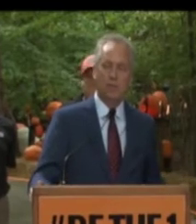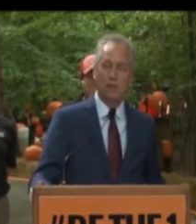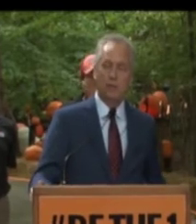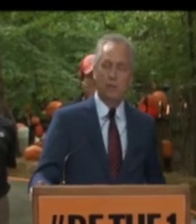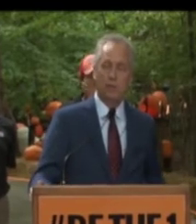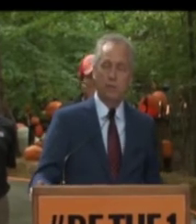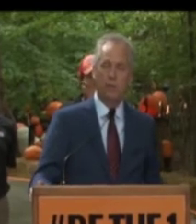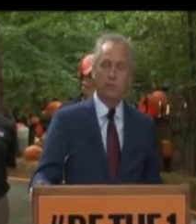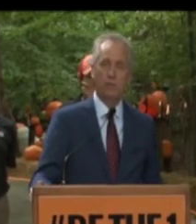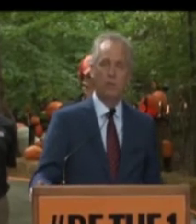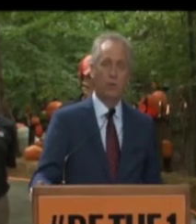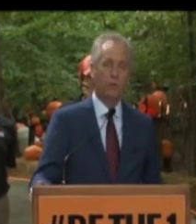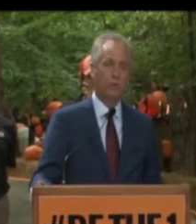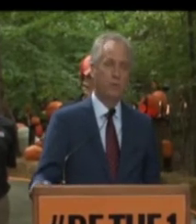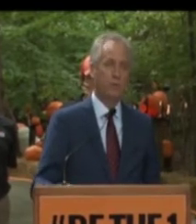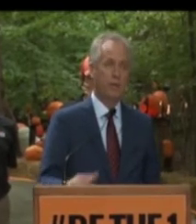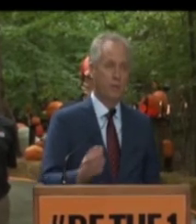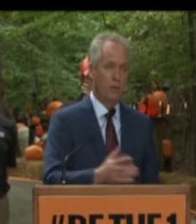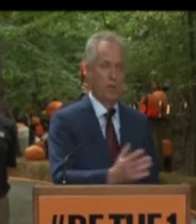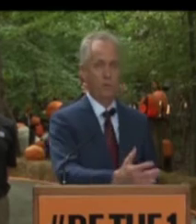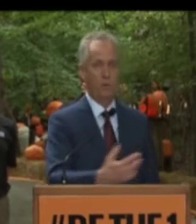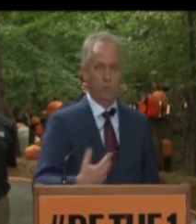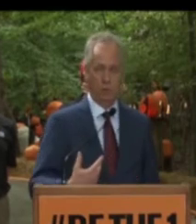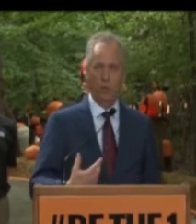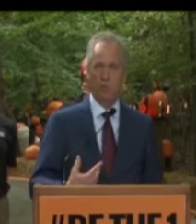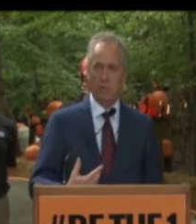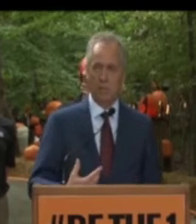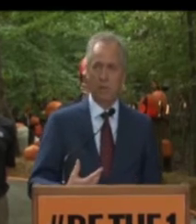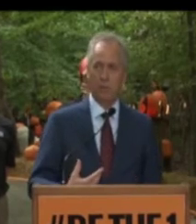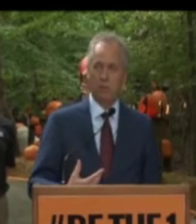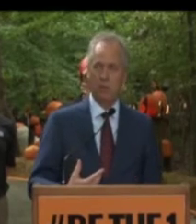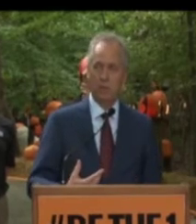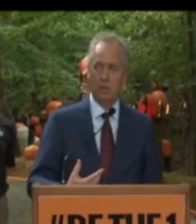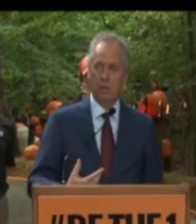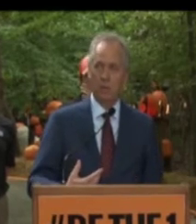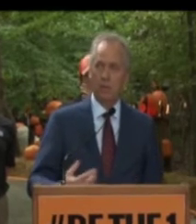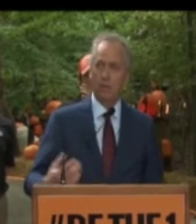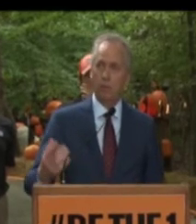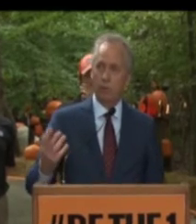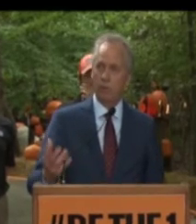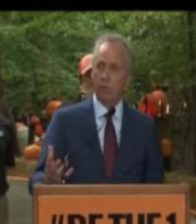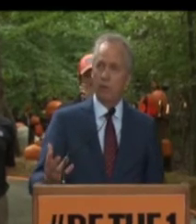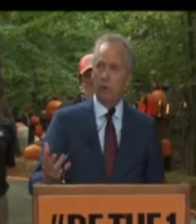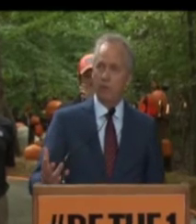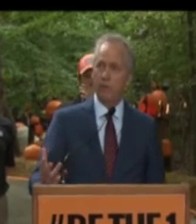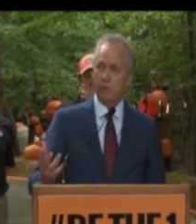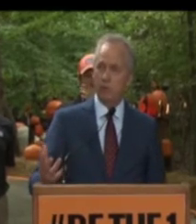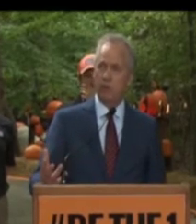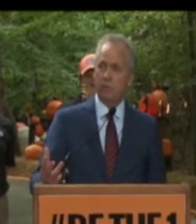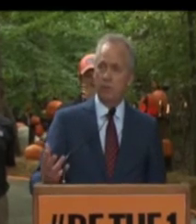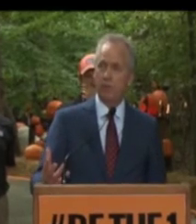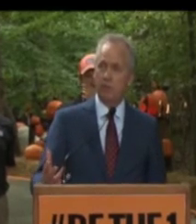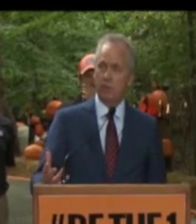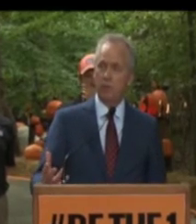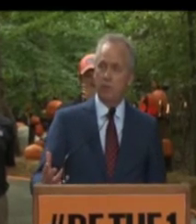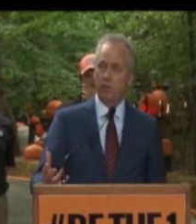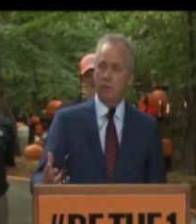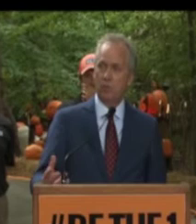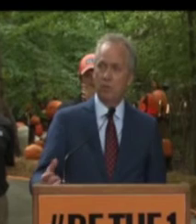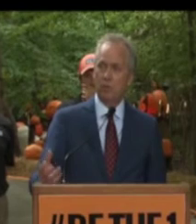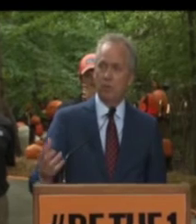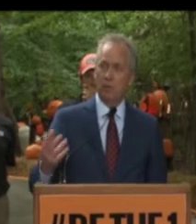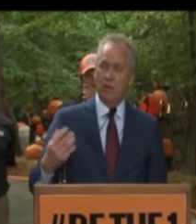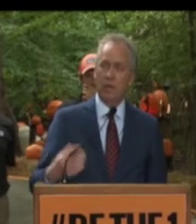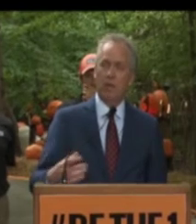the Interdenominational Ministerial Coalition. But about a year and a half ago, he joined city government and working with our Office for Safe and Healthy Neighborhoods.